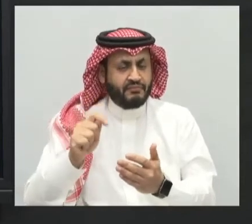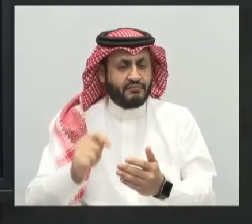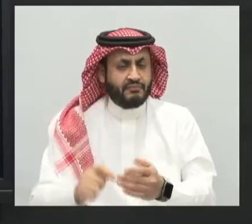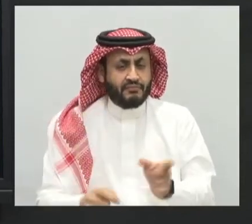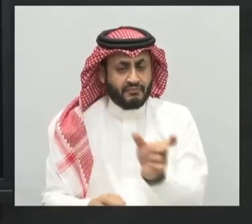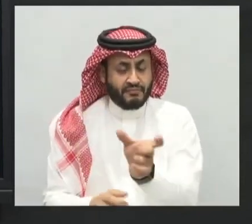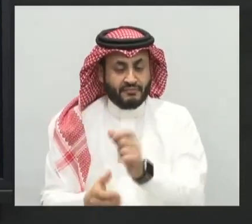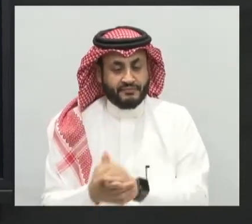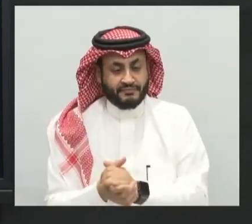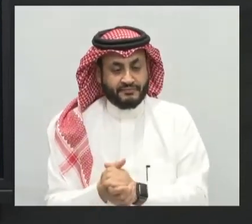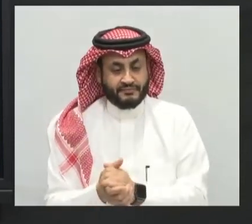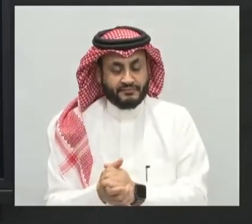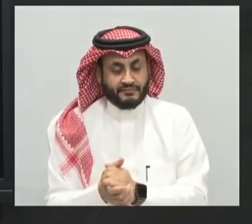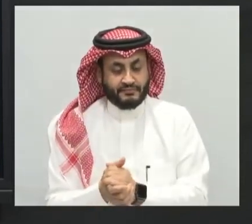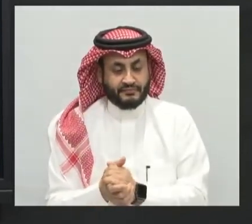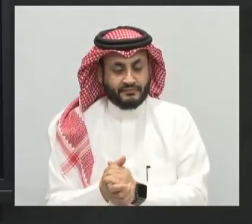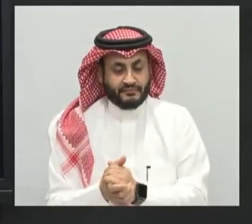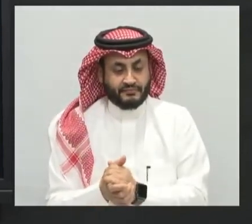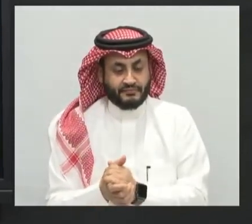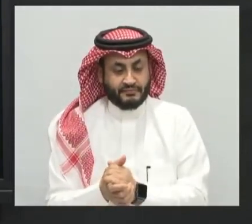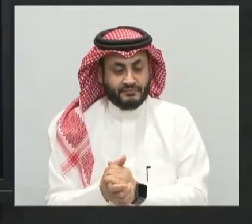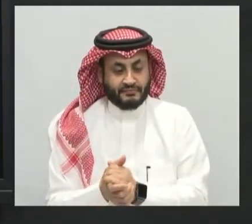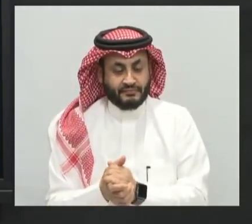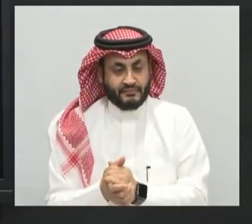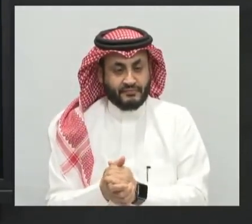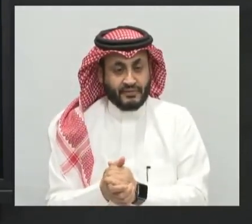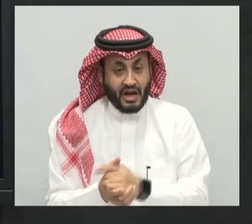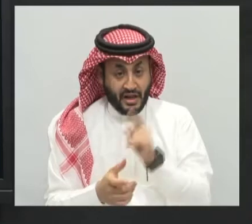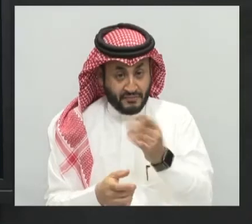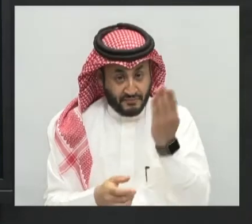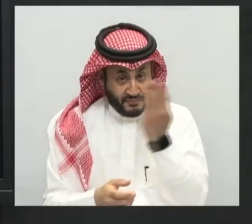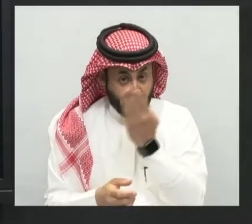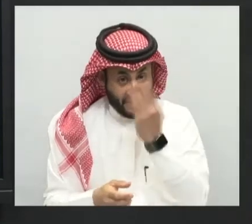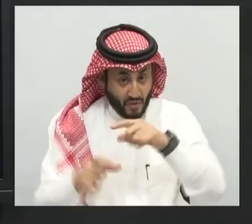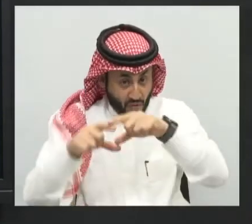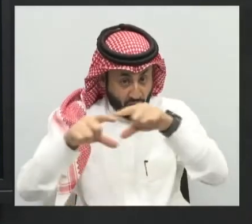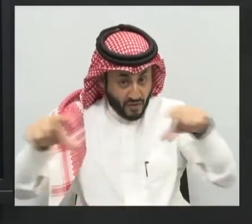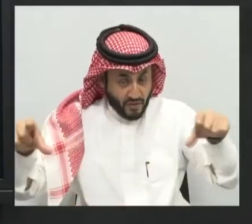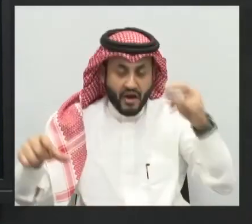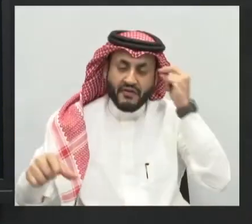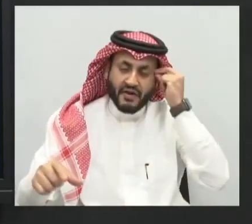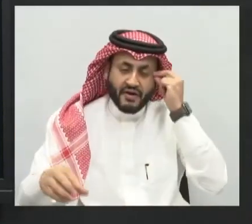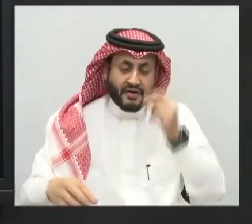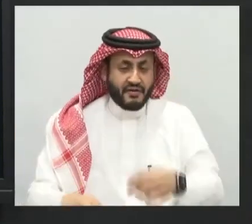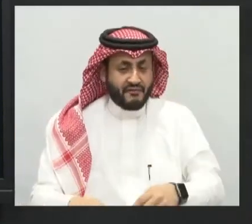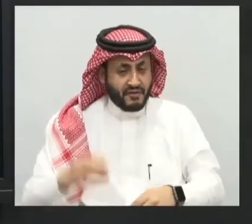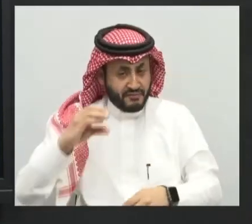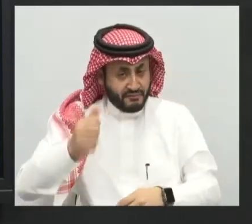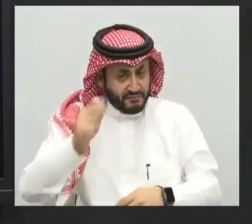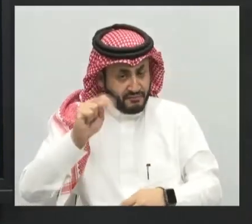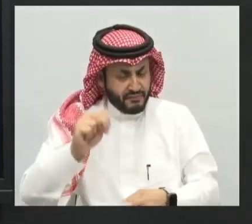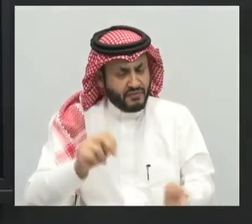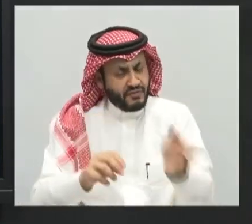to write or we don't start answering until we finish reading the whole sentence. After we